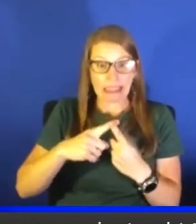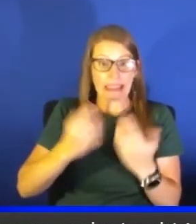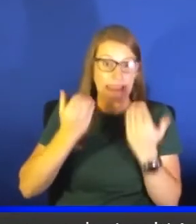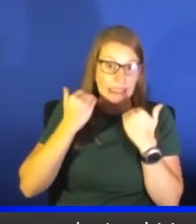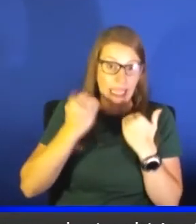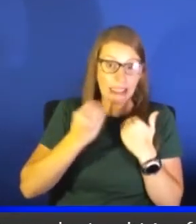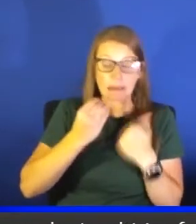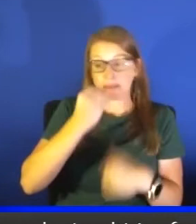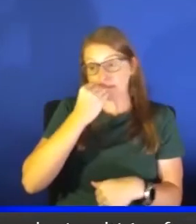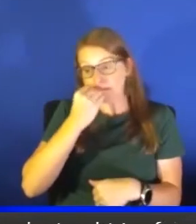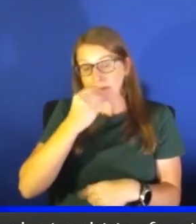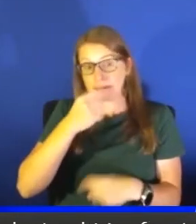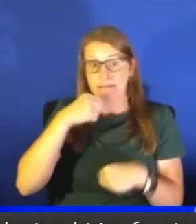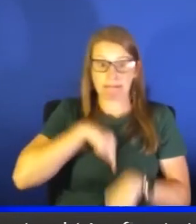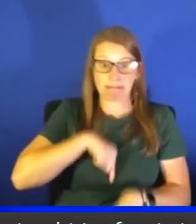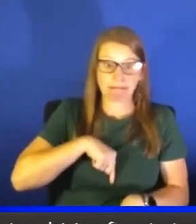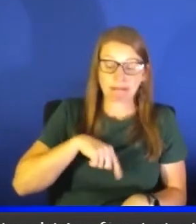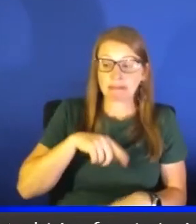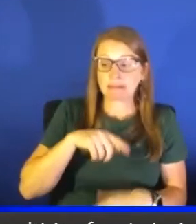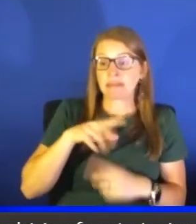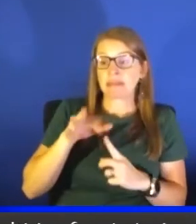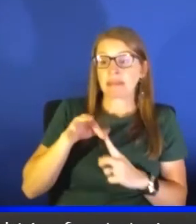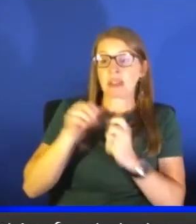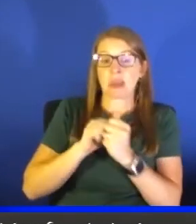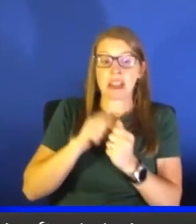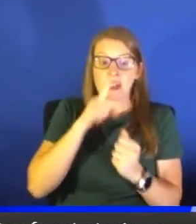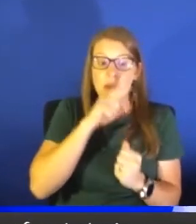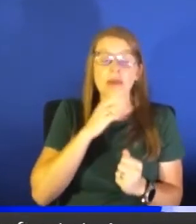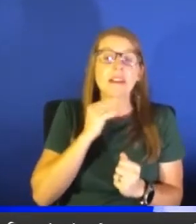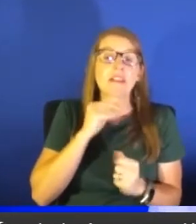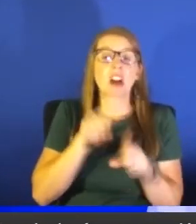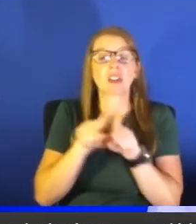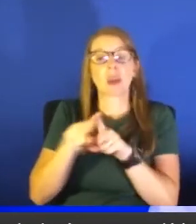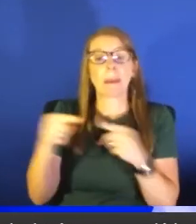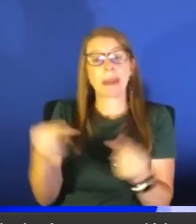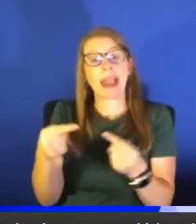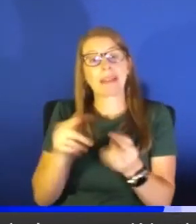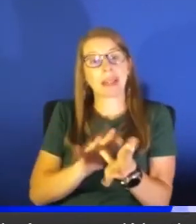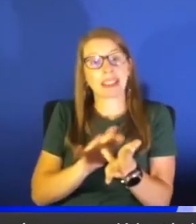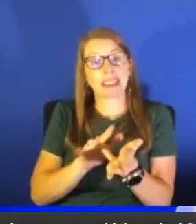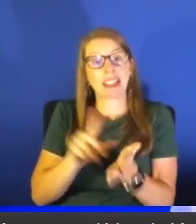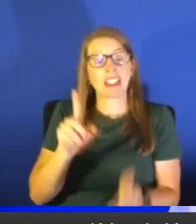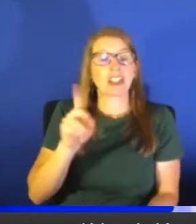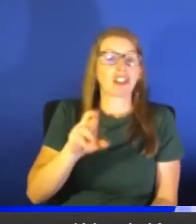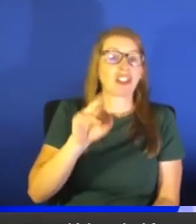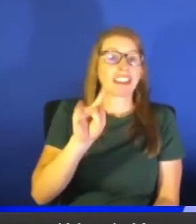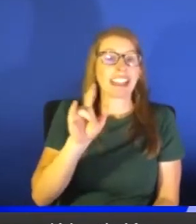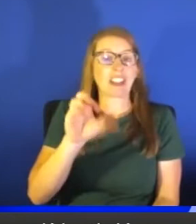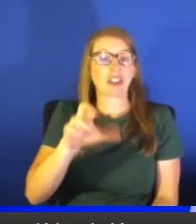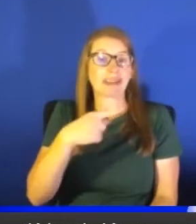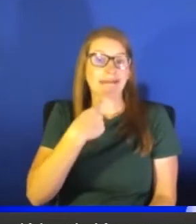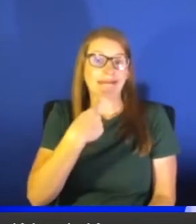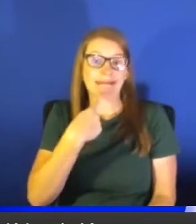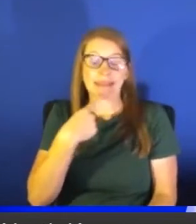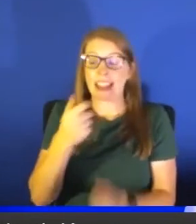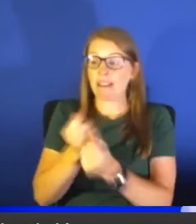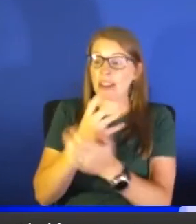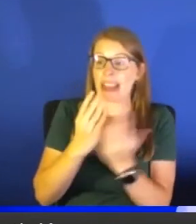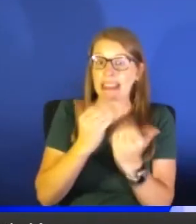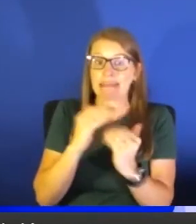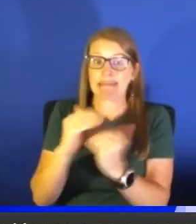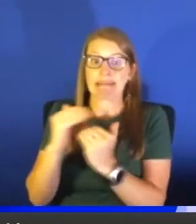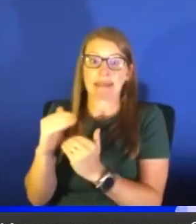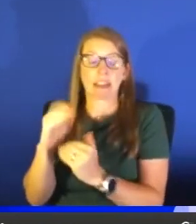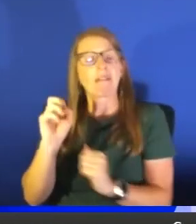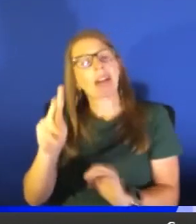our bodies, especially sweeteners, but also pain medicines. And we heard Dr. Taylor say that everything in moderation is